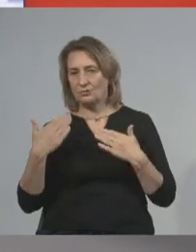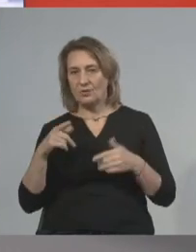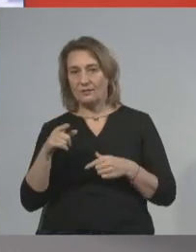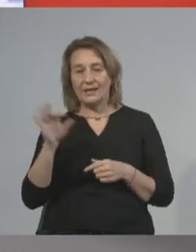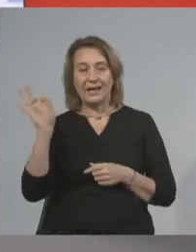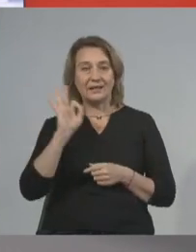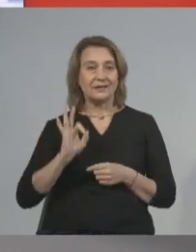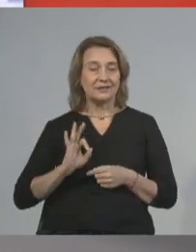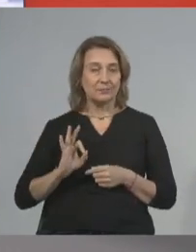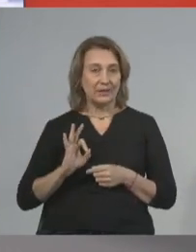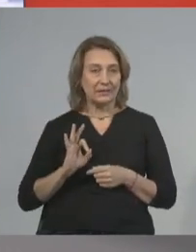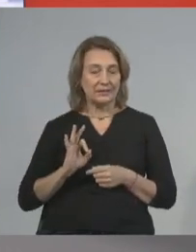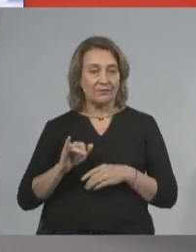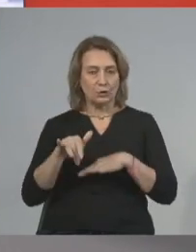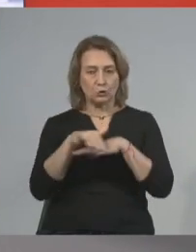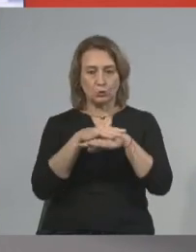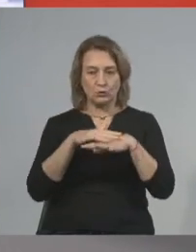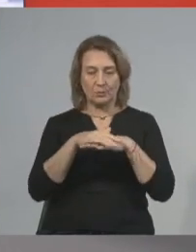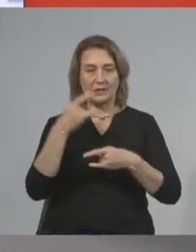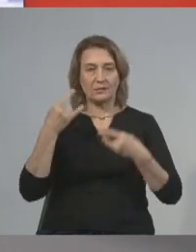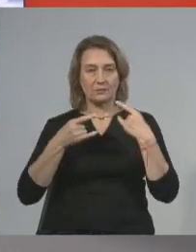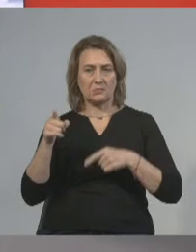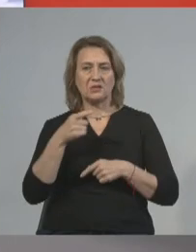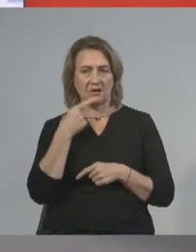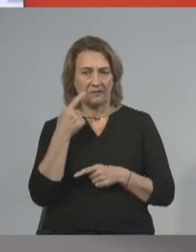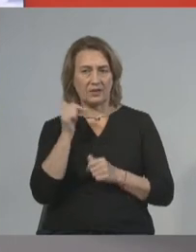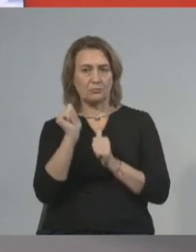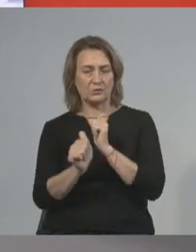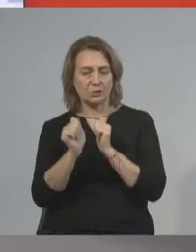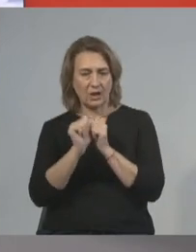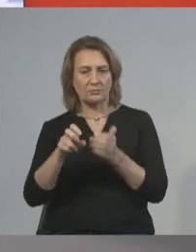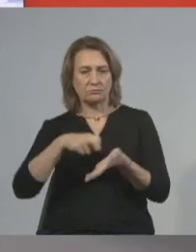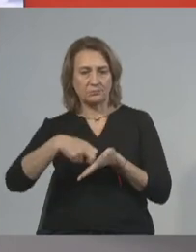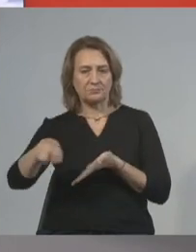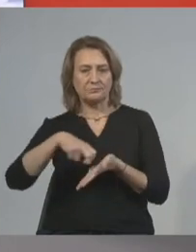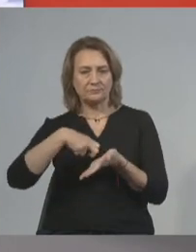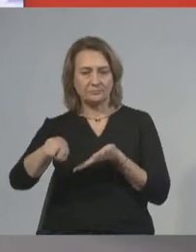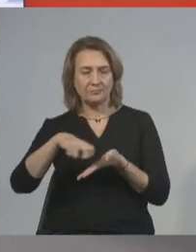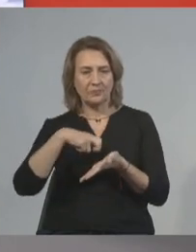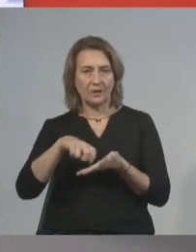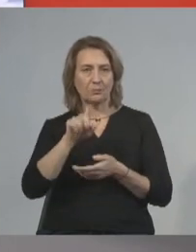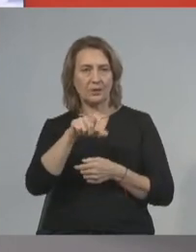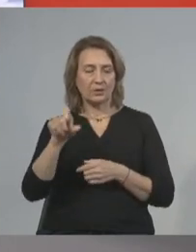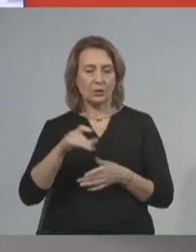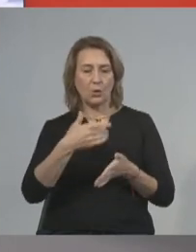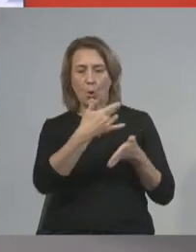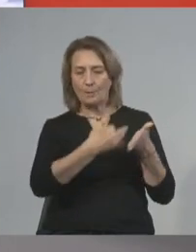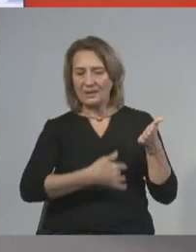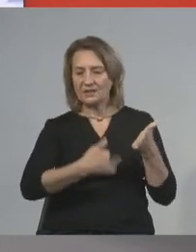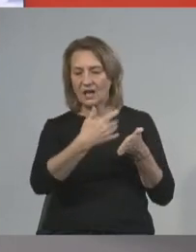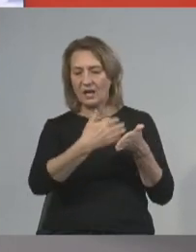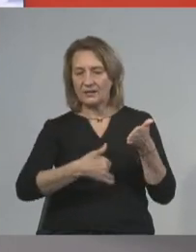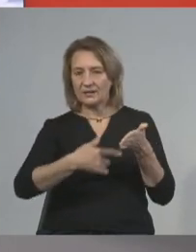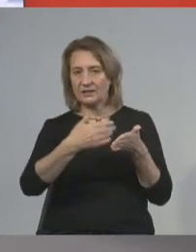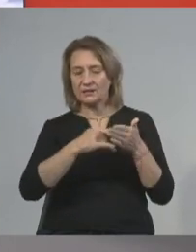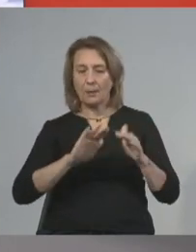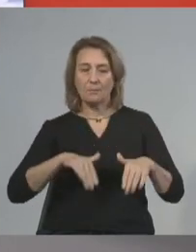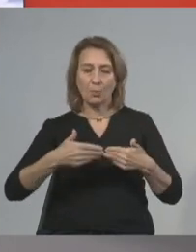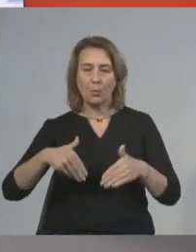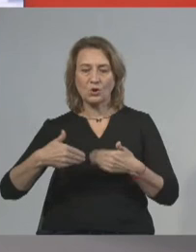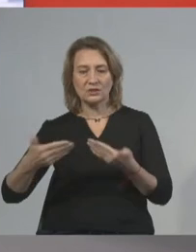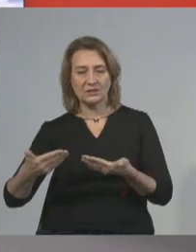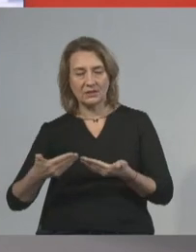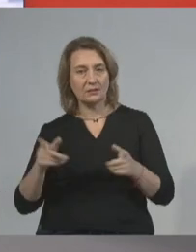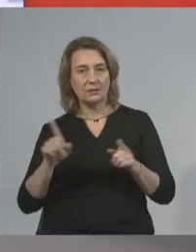talking with my colleagues from a german public broadcaster they told me that people often send